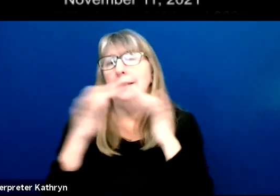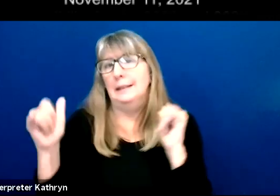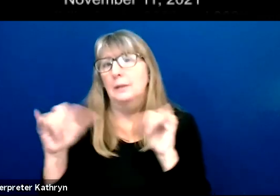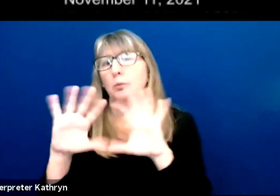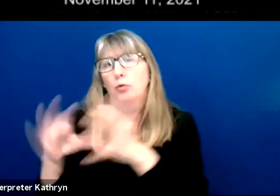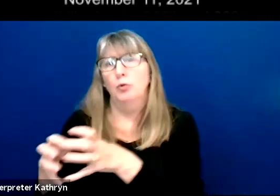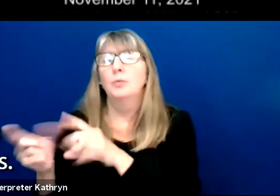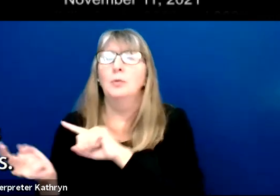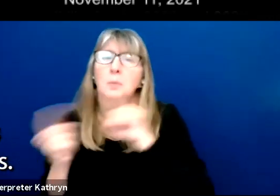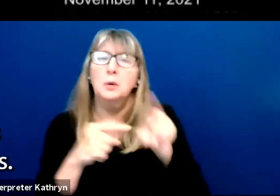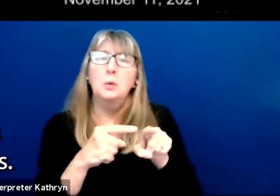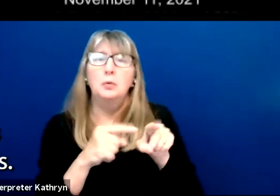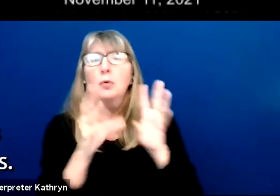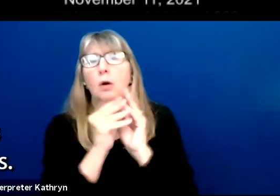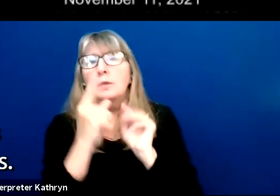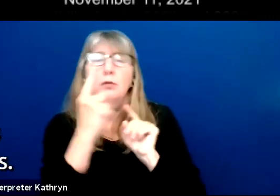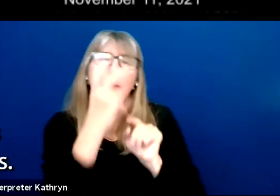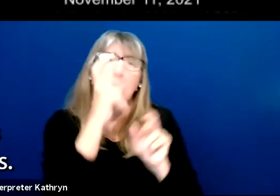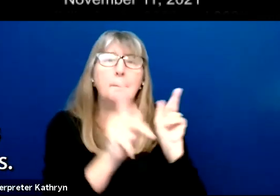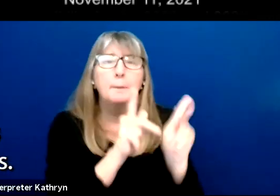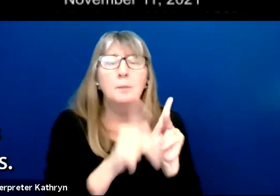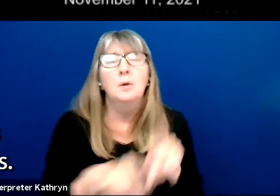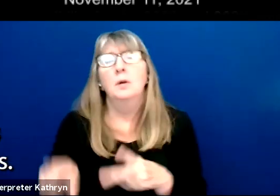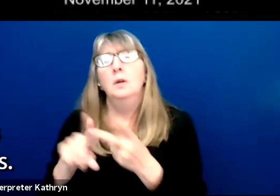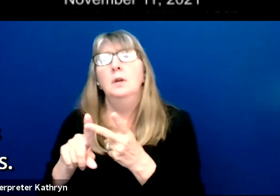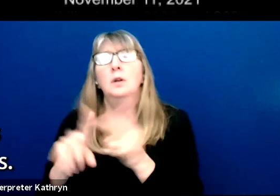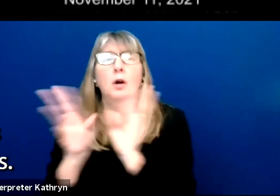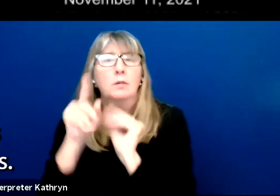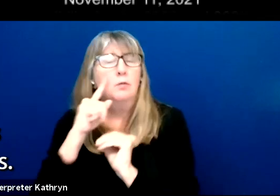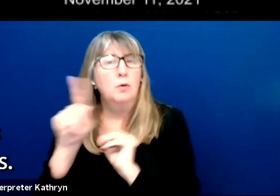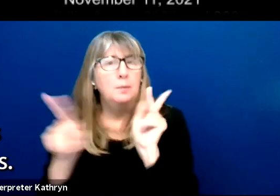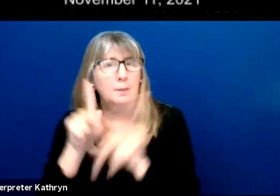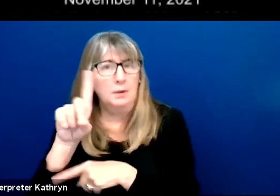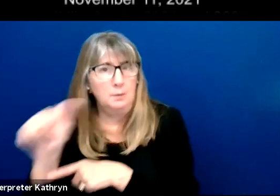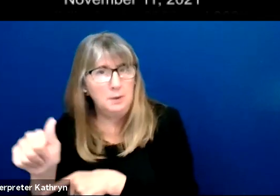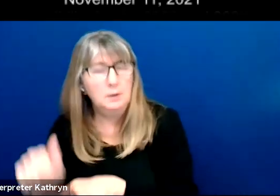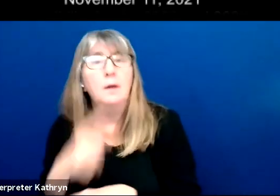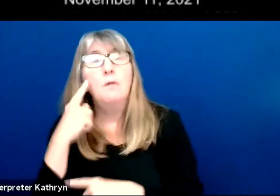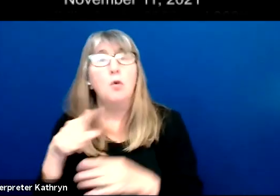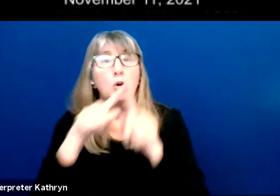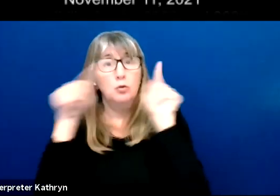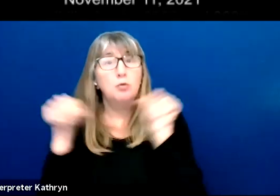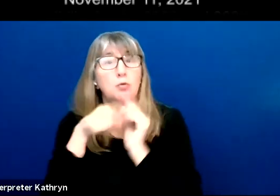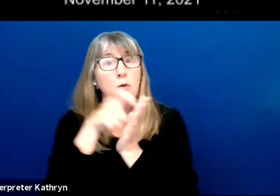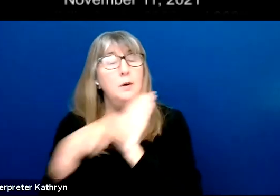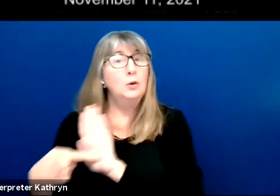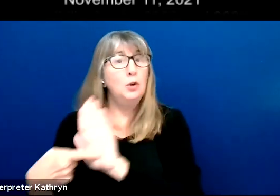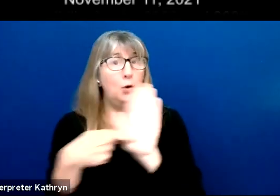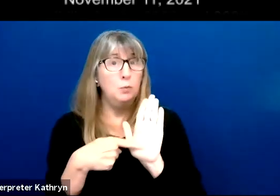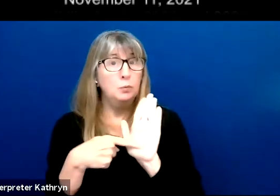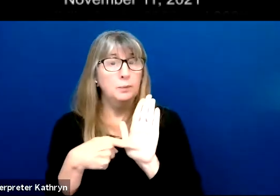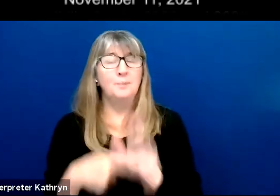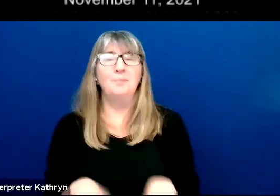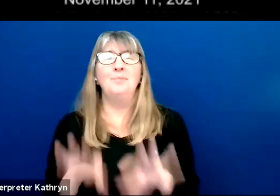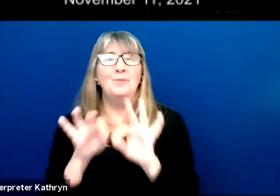to blind conferences, we would go to disability conferences to show our screen reader. And in going to these conferences,